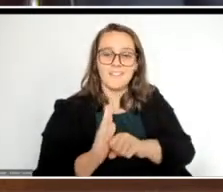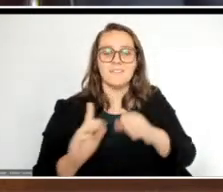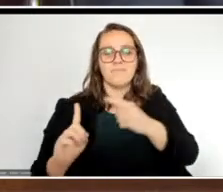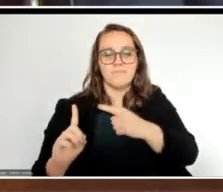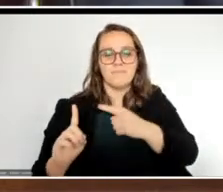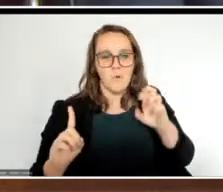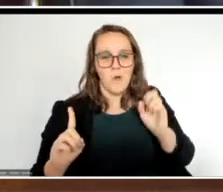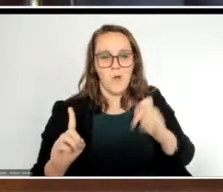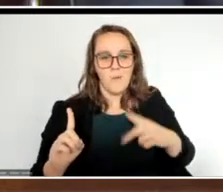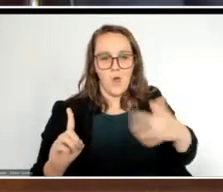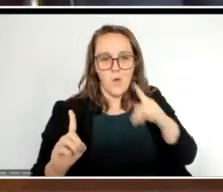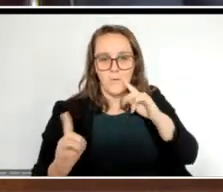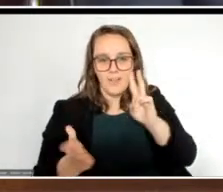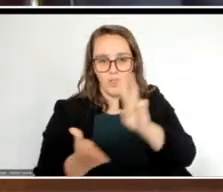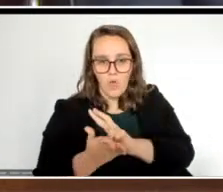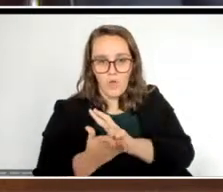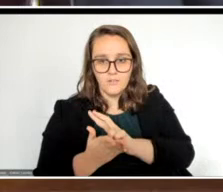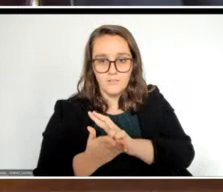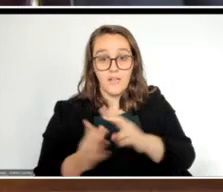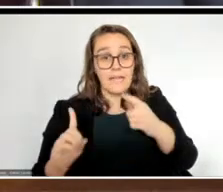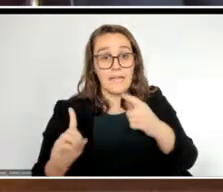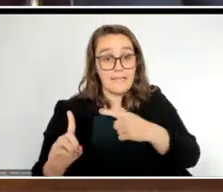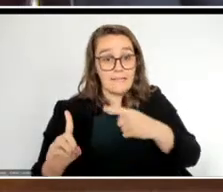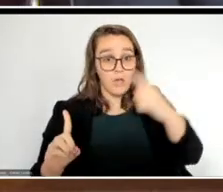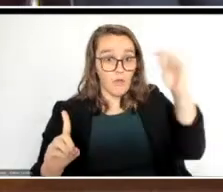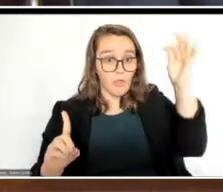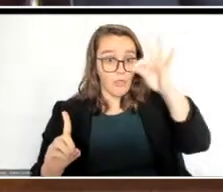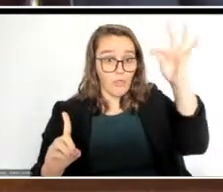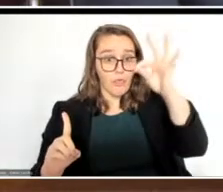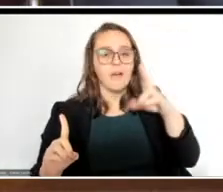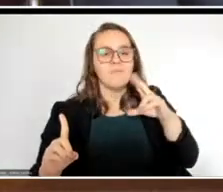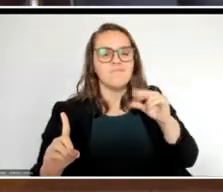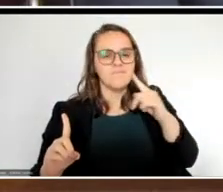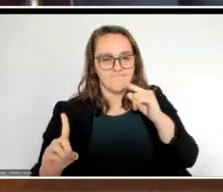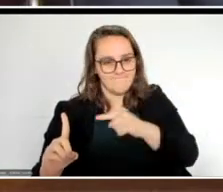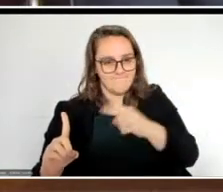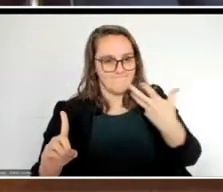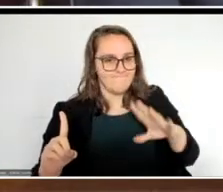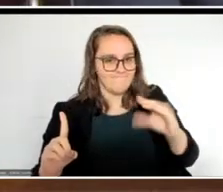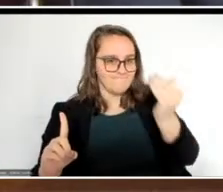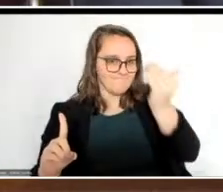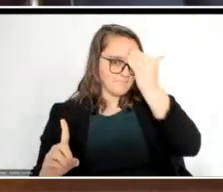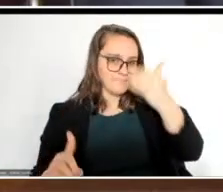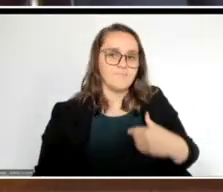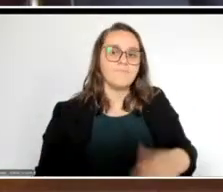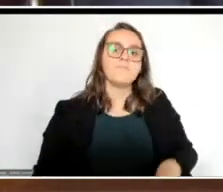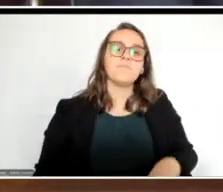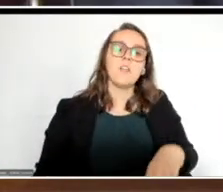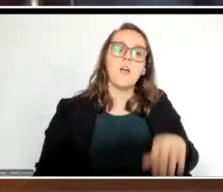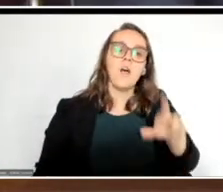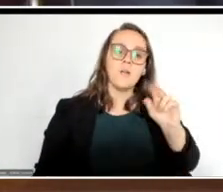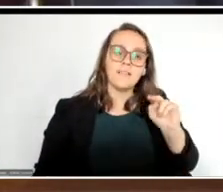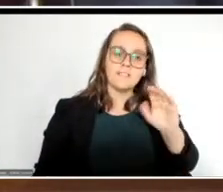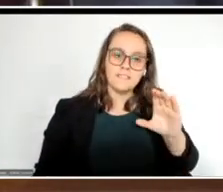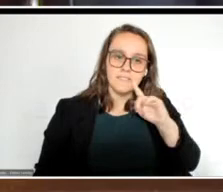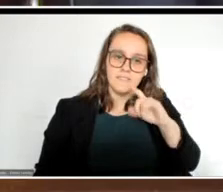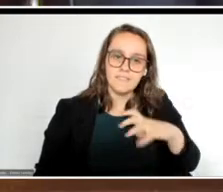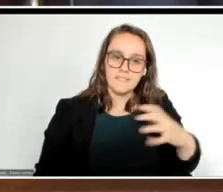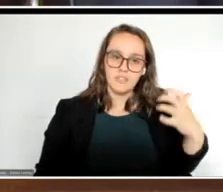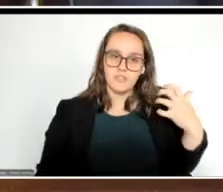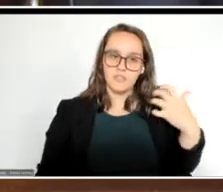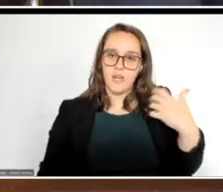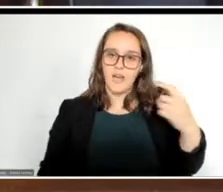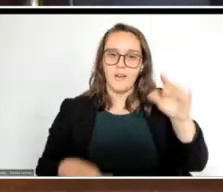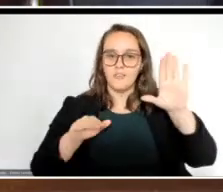participation. Ronna McDaniel, chair of the Republican National Committee, testified before this committee that President Trump and